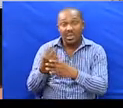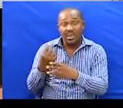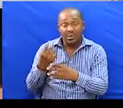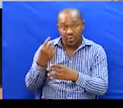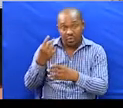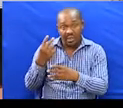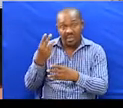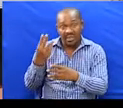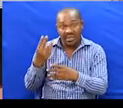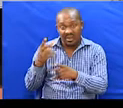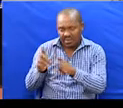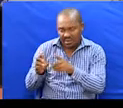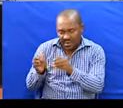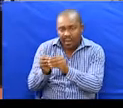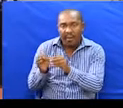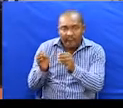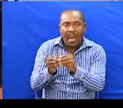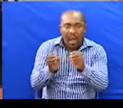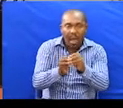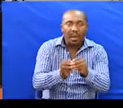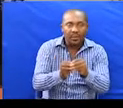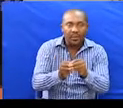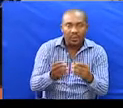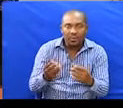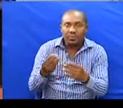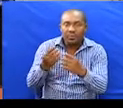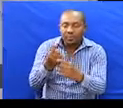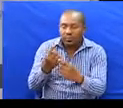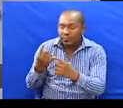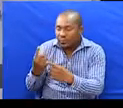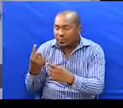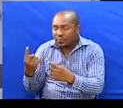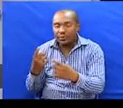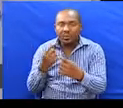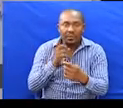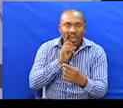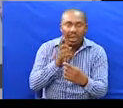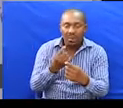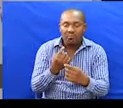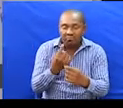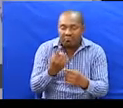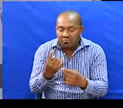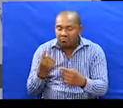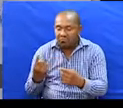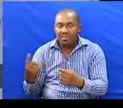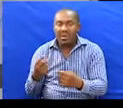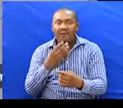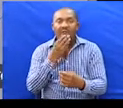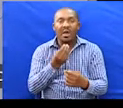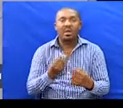So suppose this is a chromosome. This is a thread-like